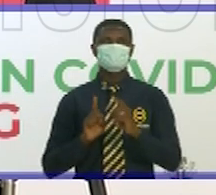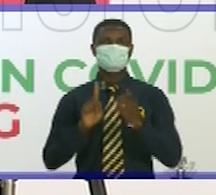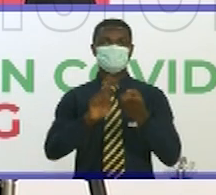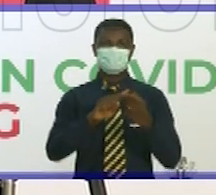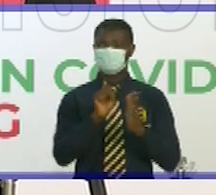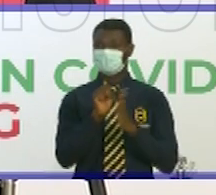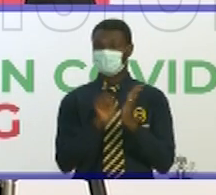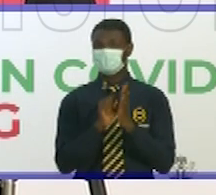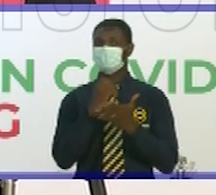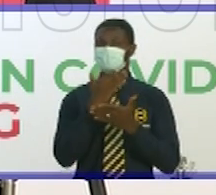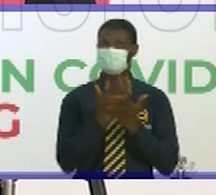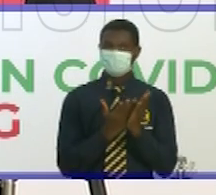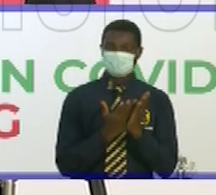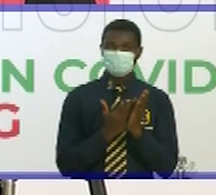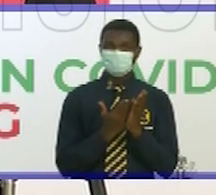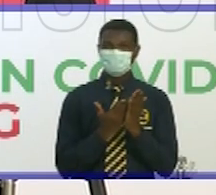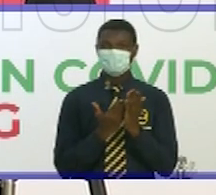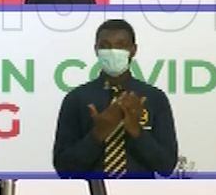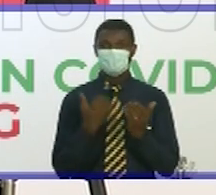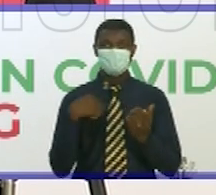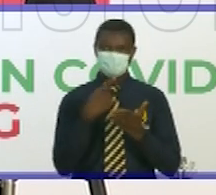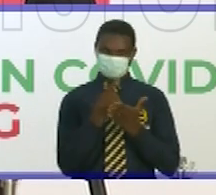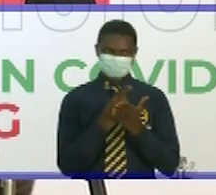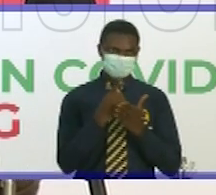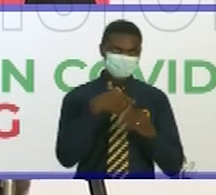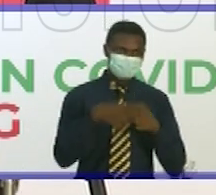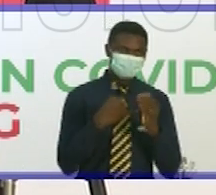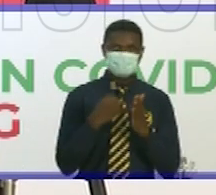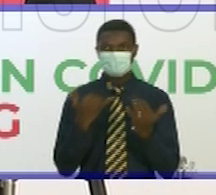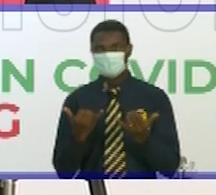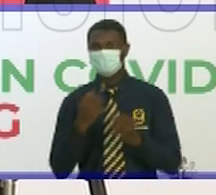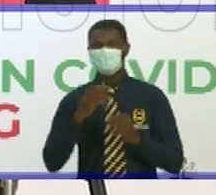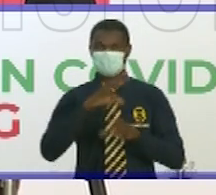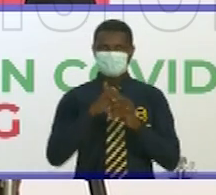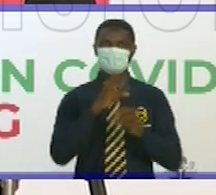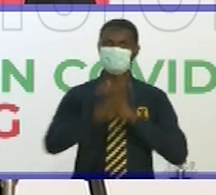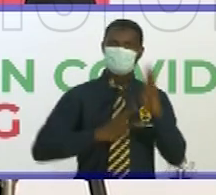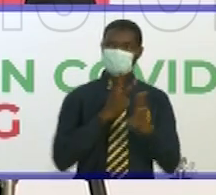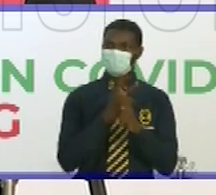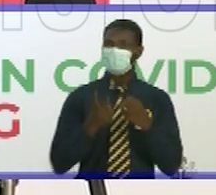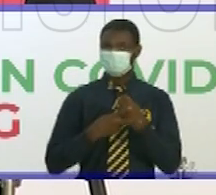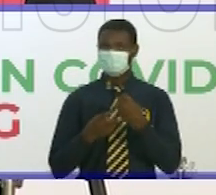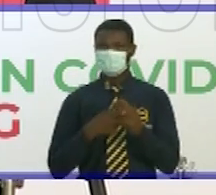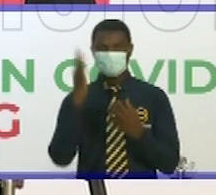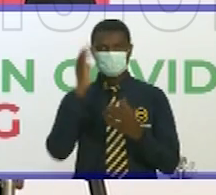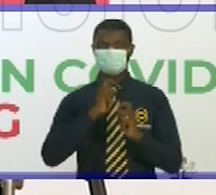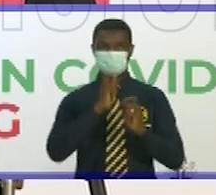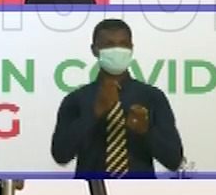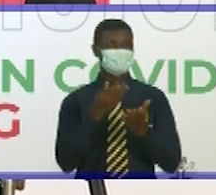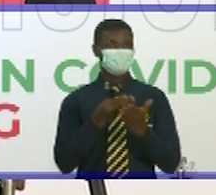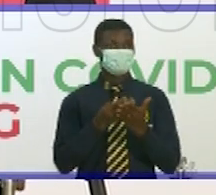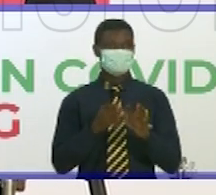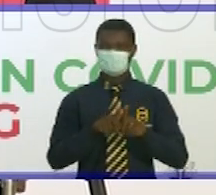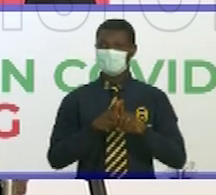Some of those funding streams are currently under negotiation, including a World Bank credit facility. Some of those funding streams